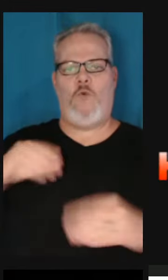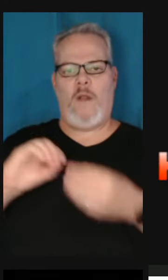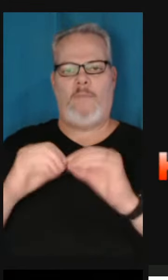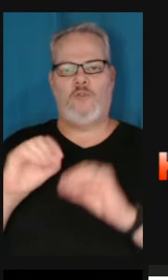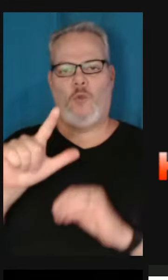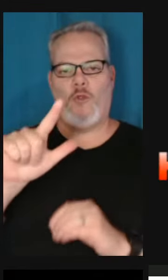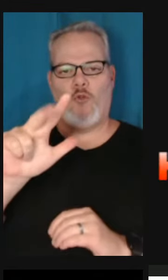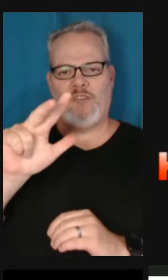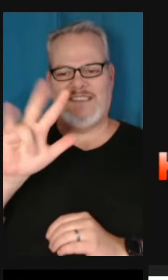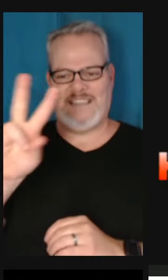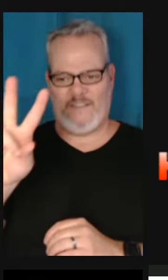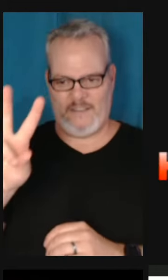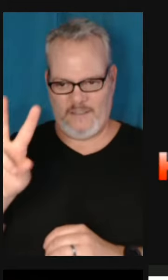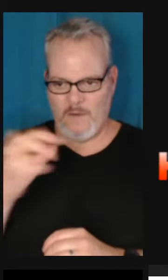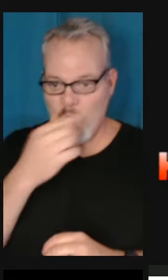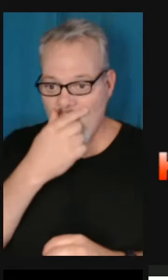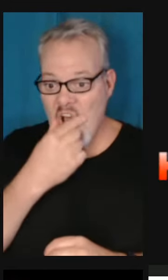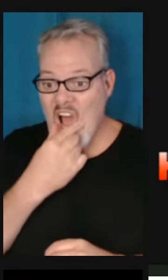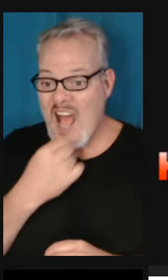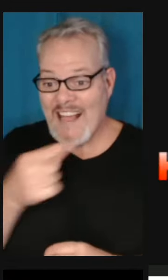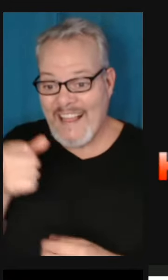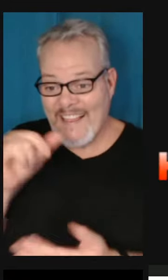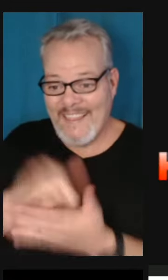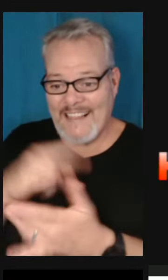Here's our satellite capture of this